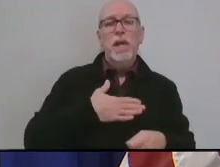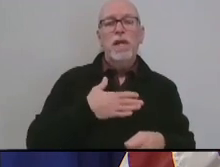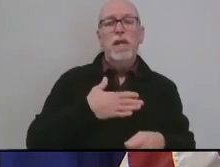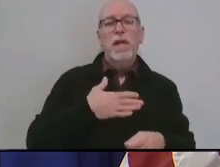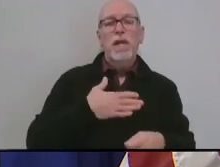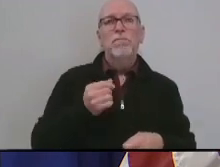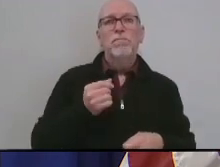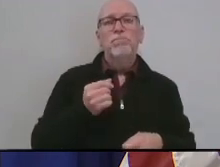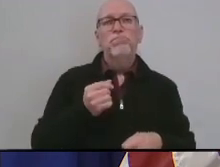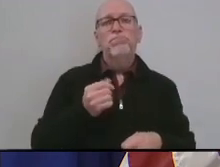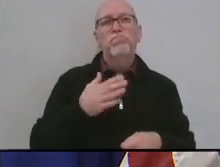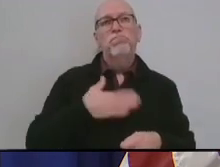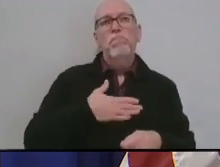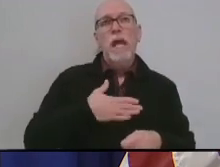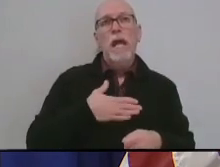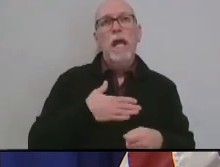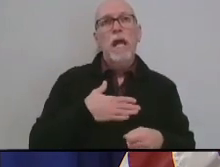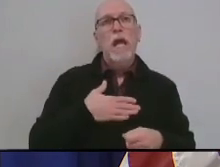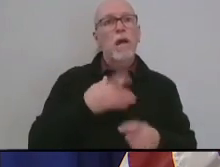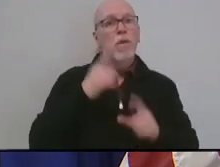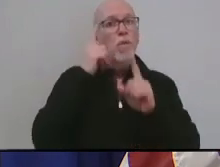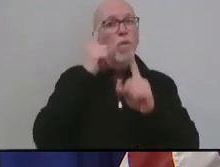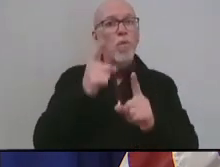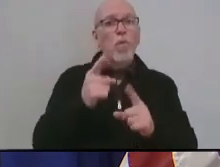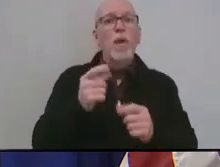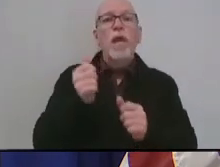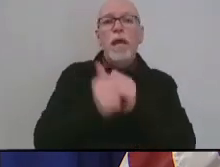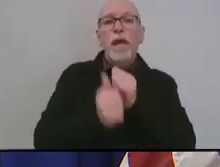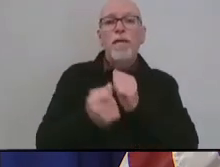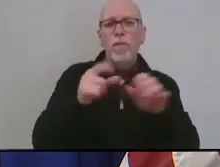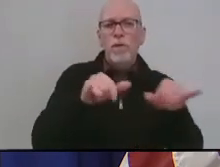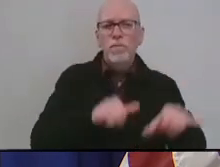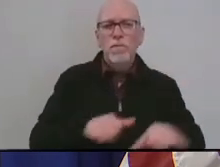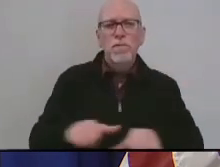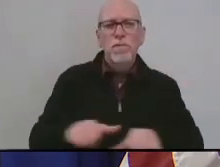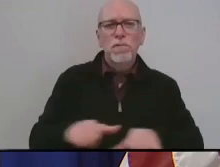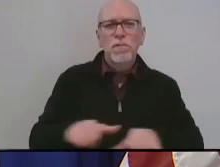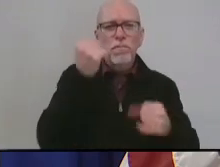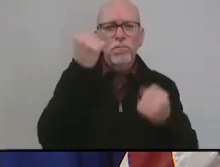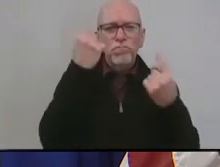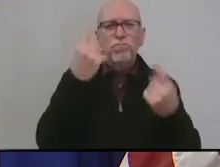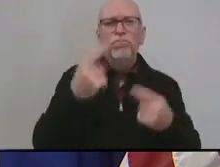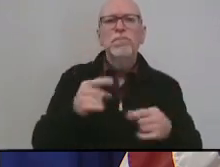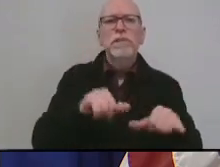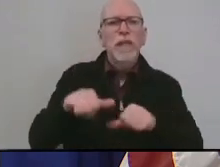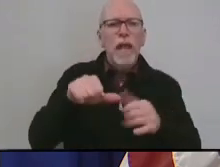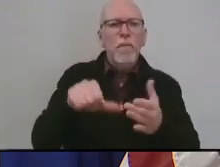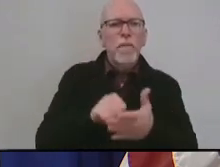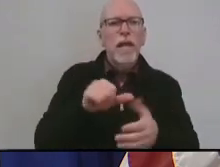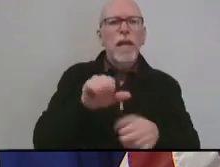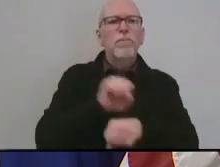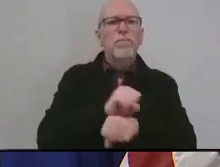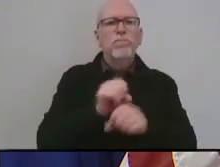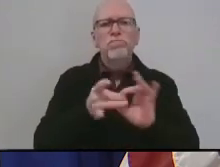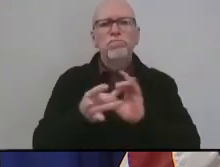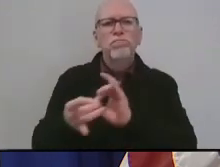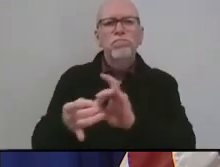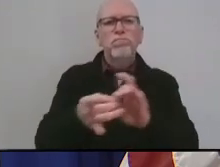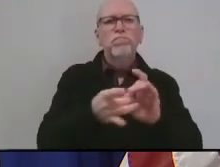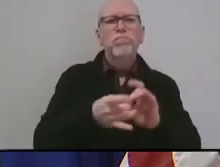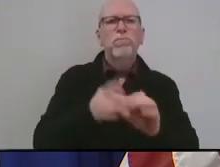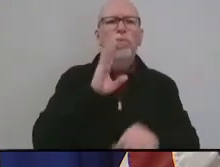desire to have everyone on the same page, operating harmoniously, and that just strengthens our